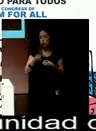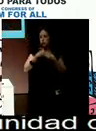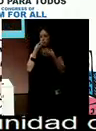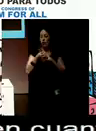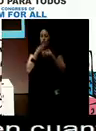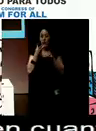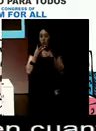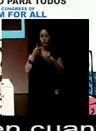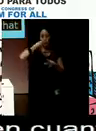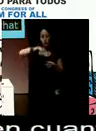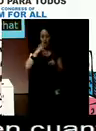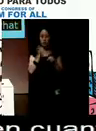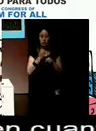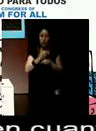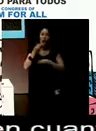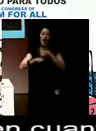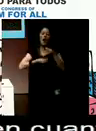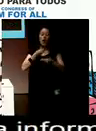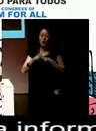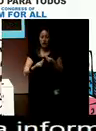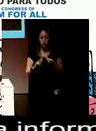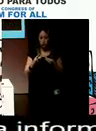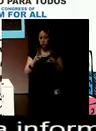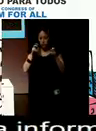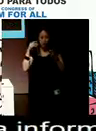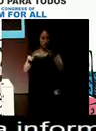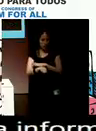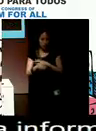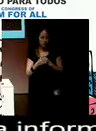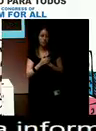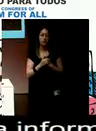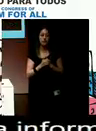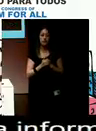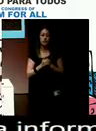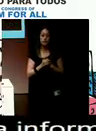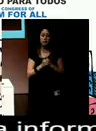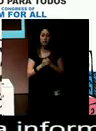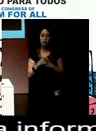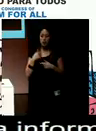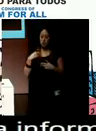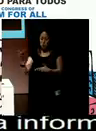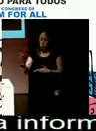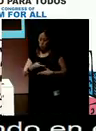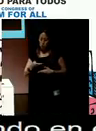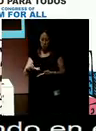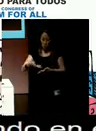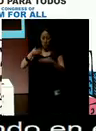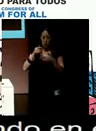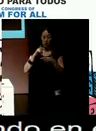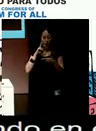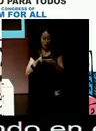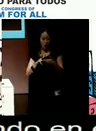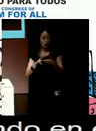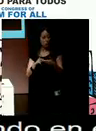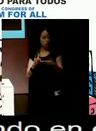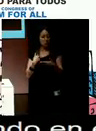time. When I received the invitation to this panel, 3 questions came to me. First